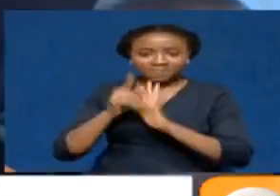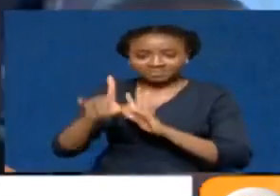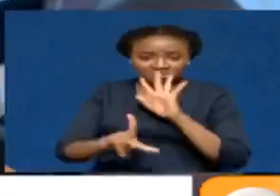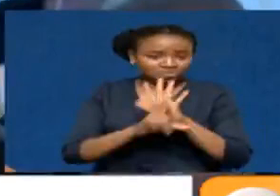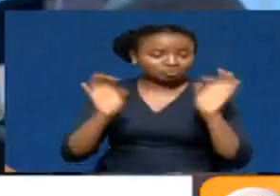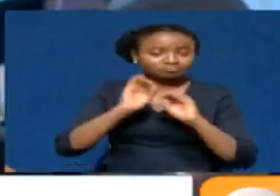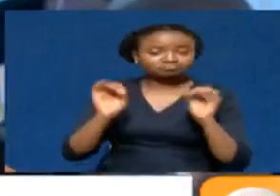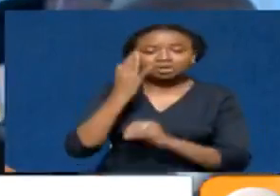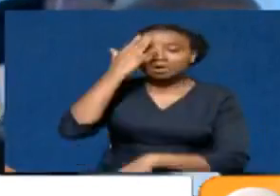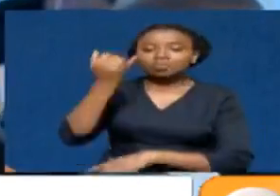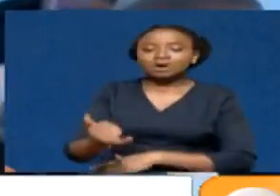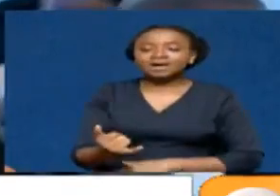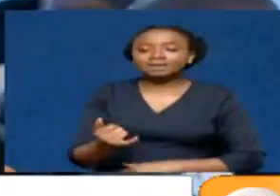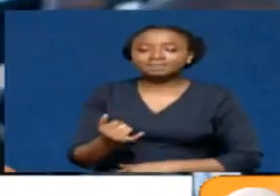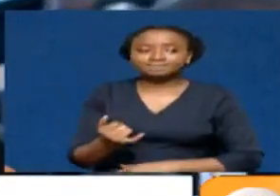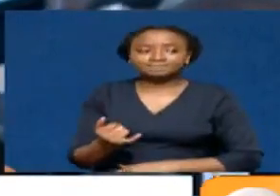because